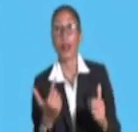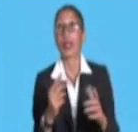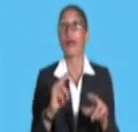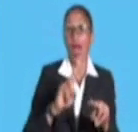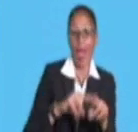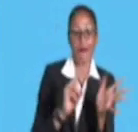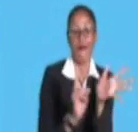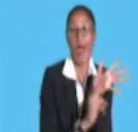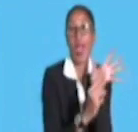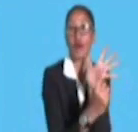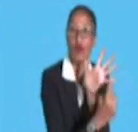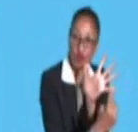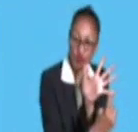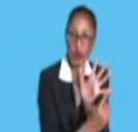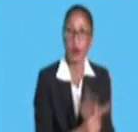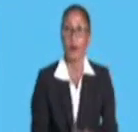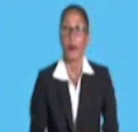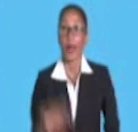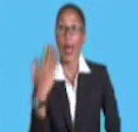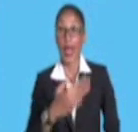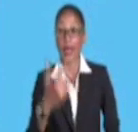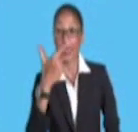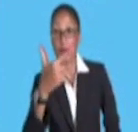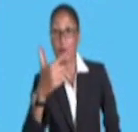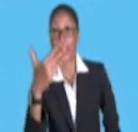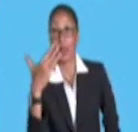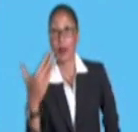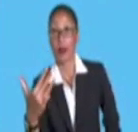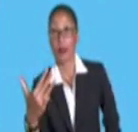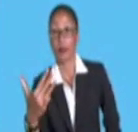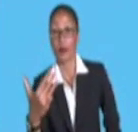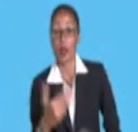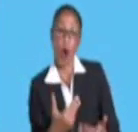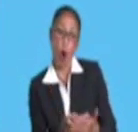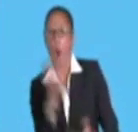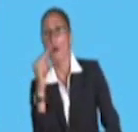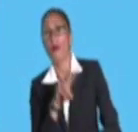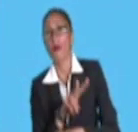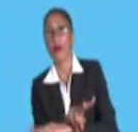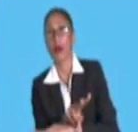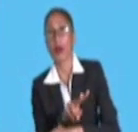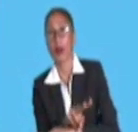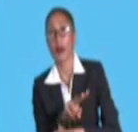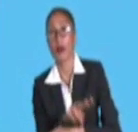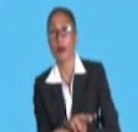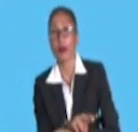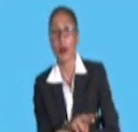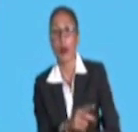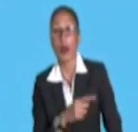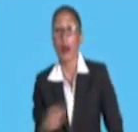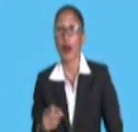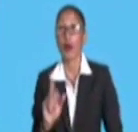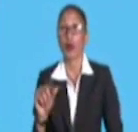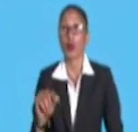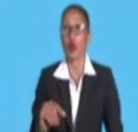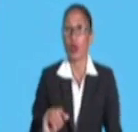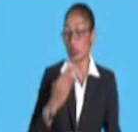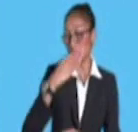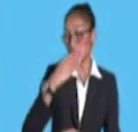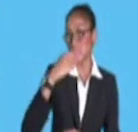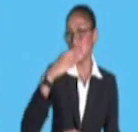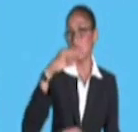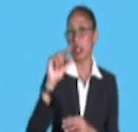now FNU. In 1979, I opted out of the Navy and secured a position as Chief Engineer